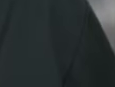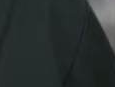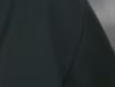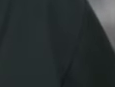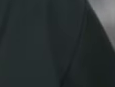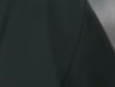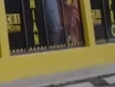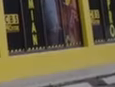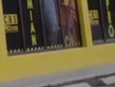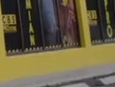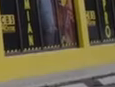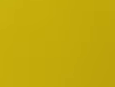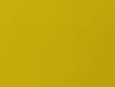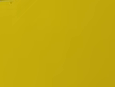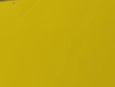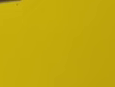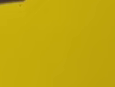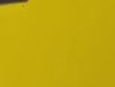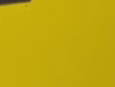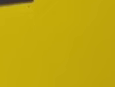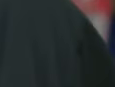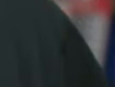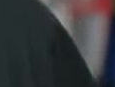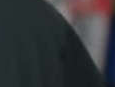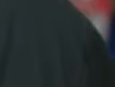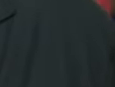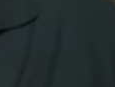contractors, we decided to open the CBS Pro Store here at Robinson